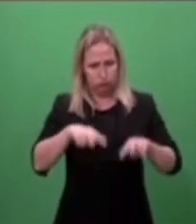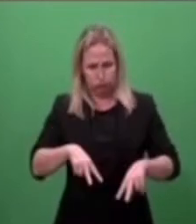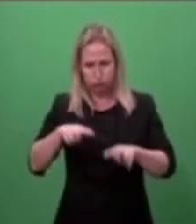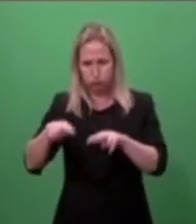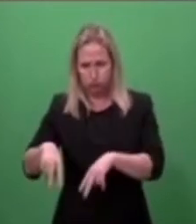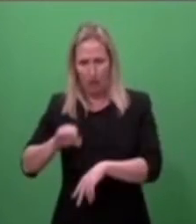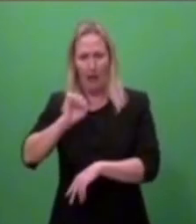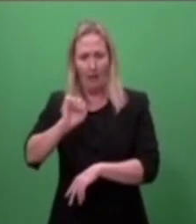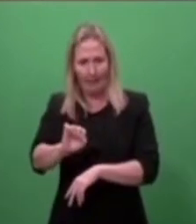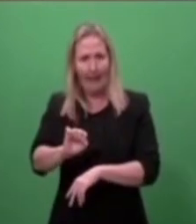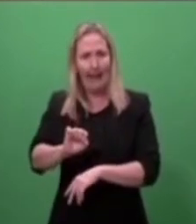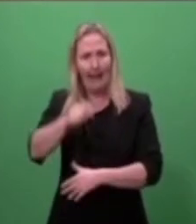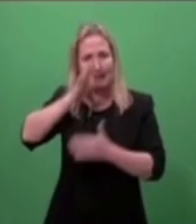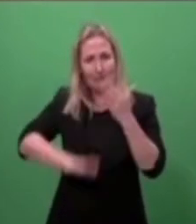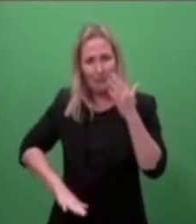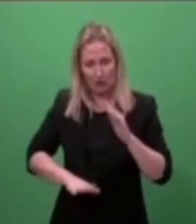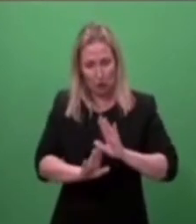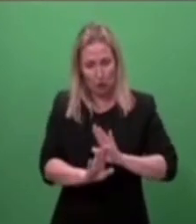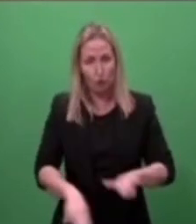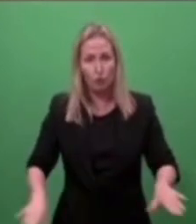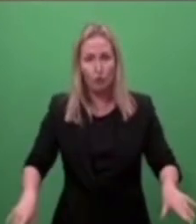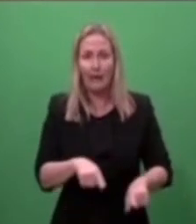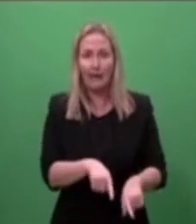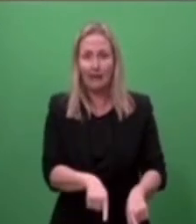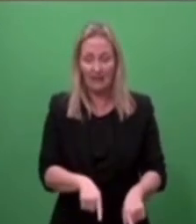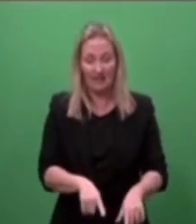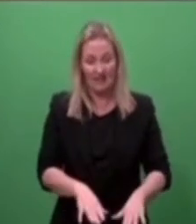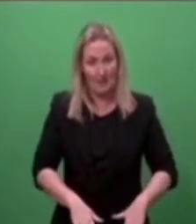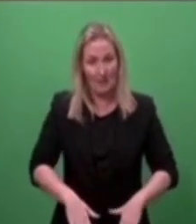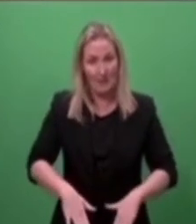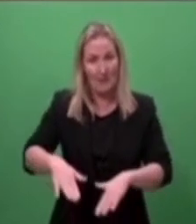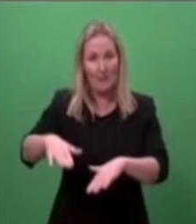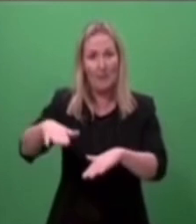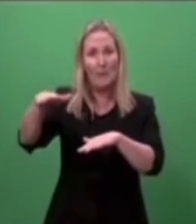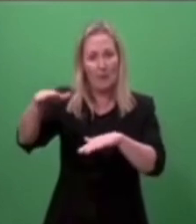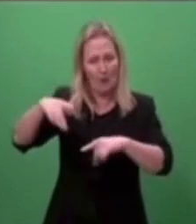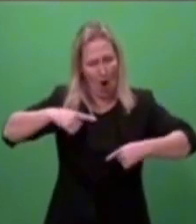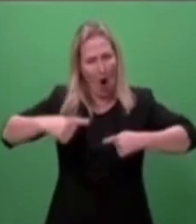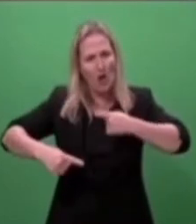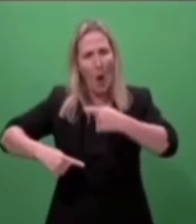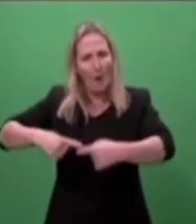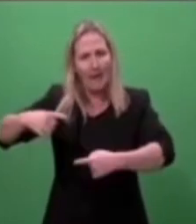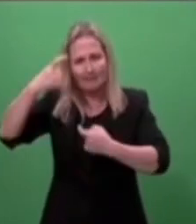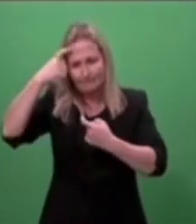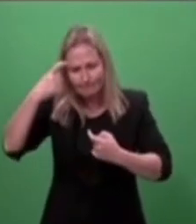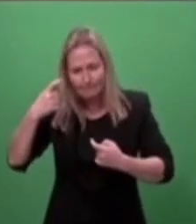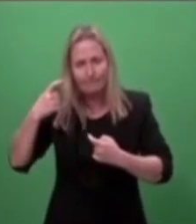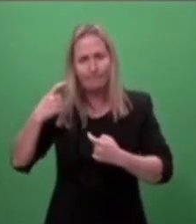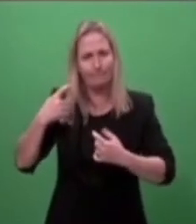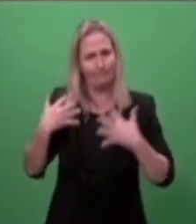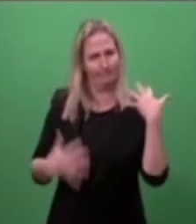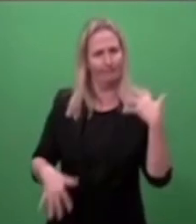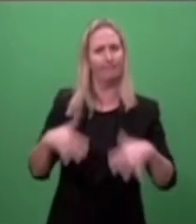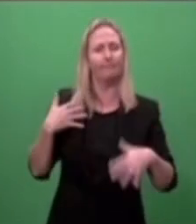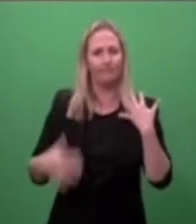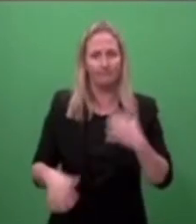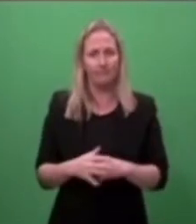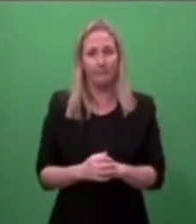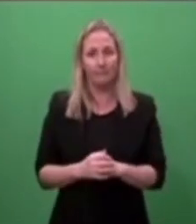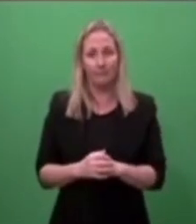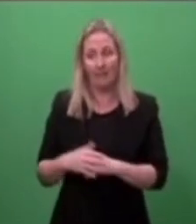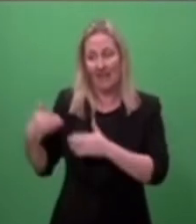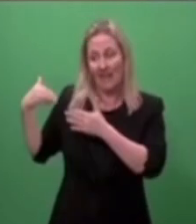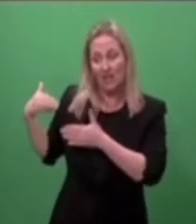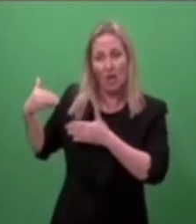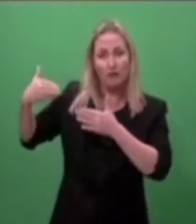that abuse has impacted throughout their lives and as adults, and the generational trauma that